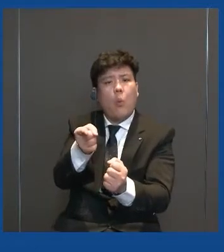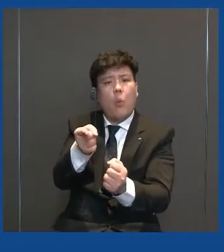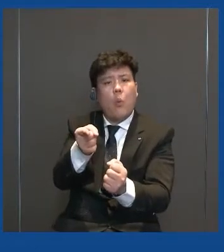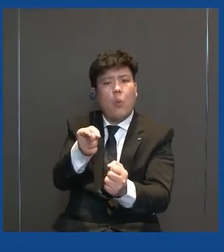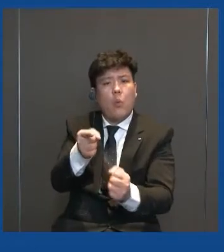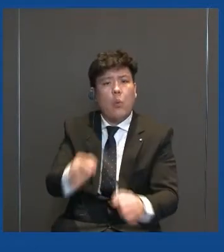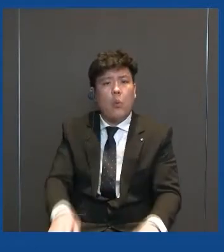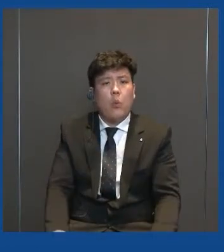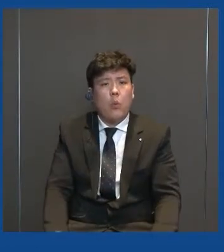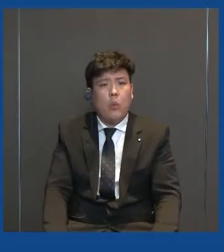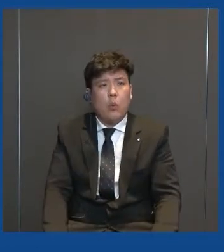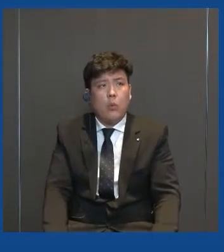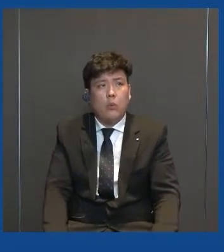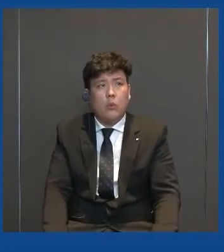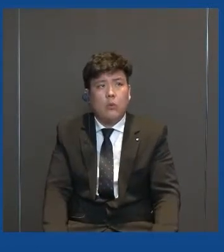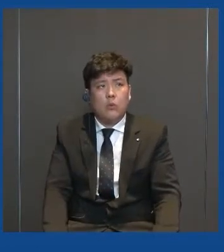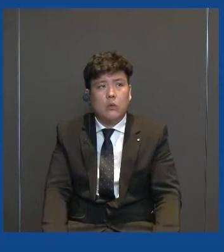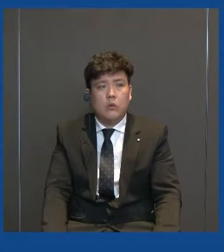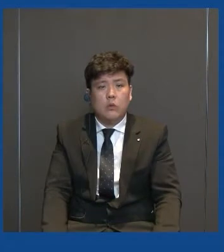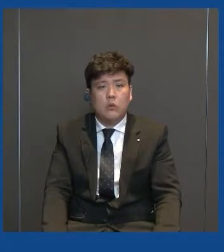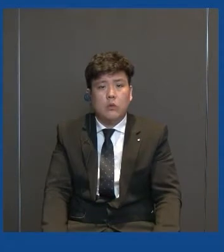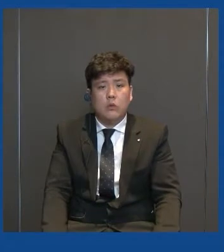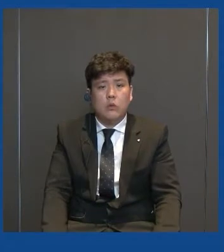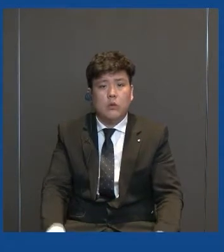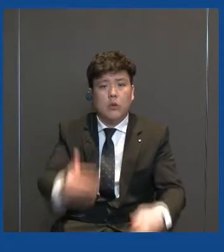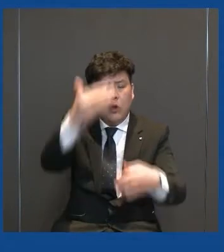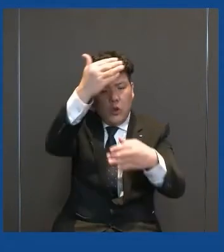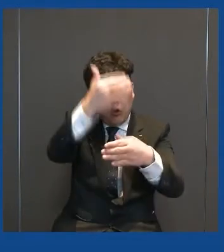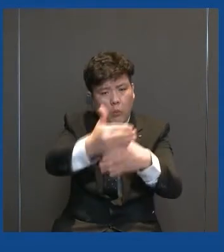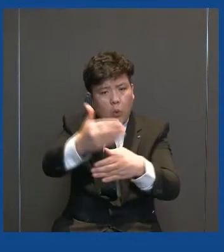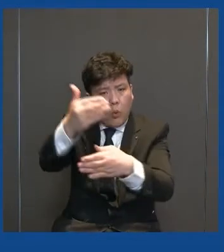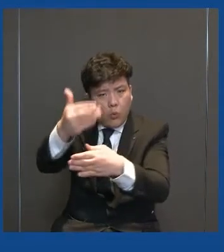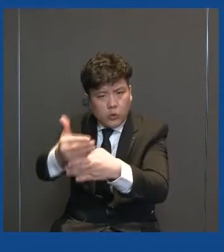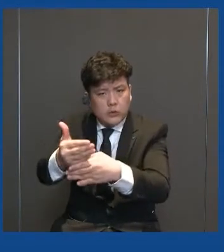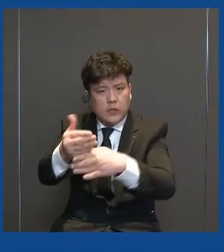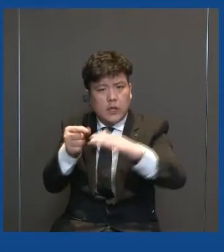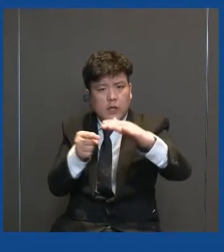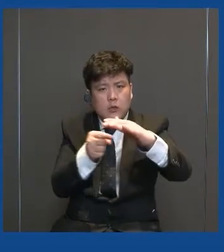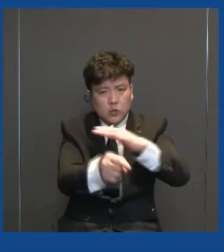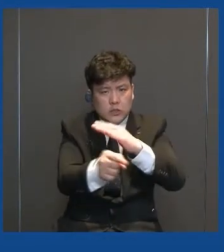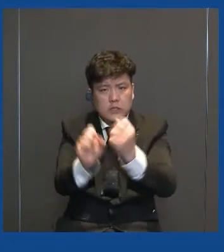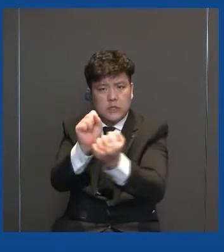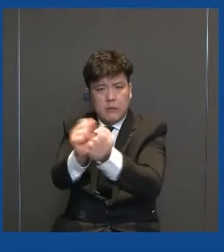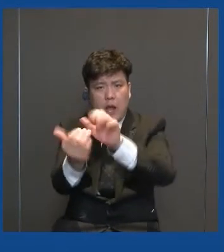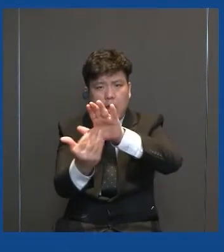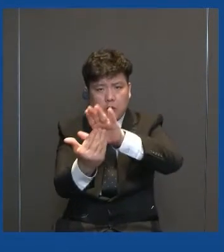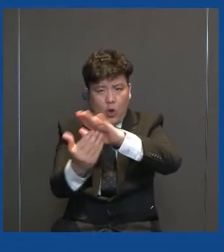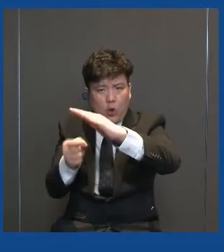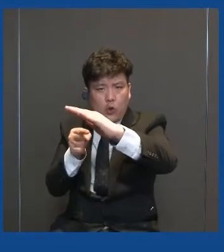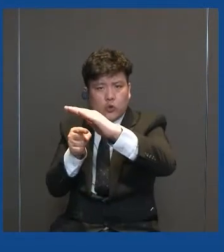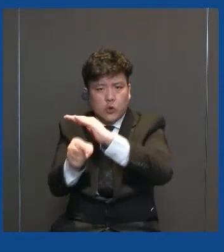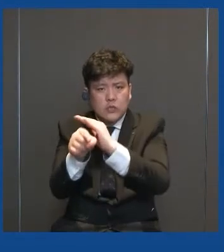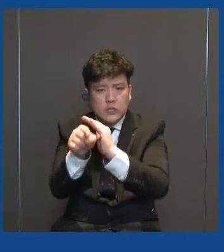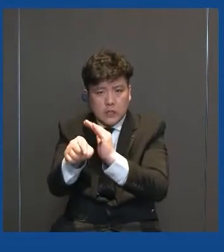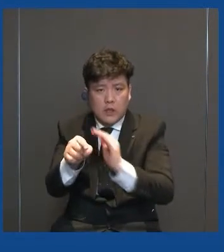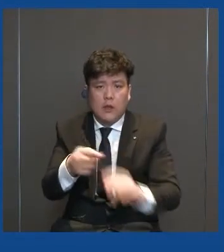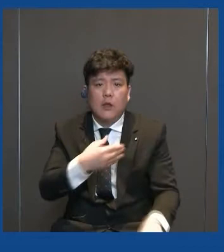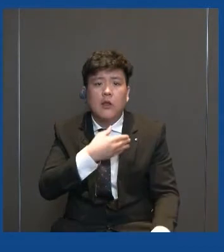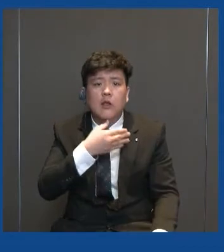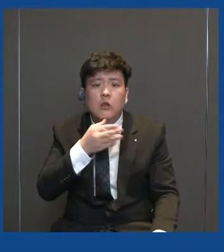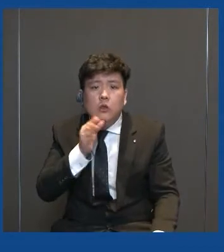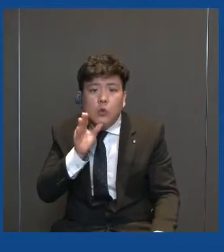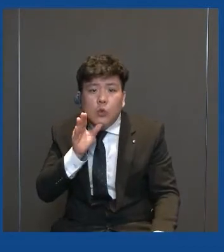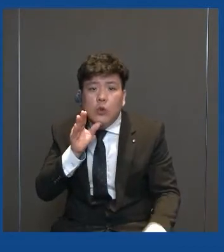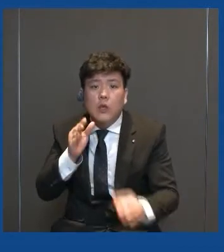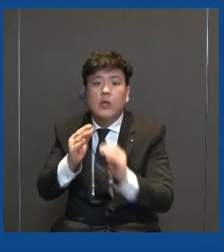amongst the elderly, have, from that perspective, can be seen as quite successful. So